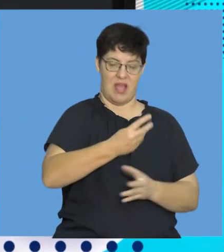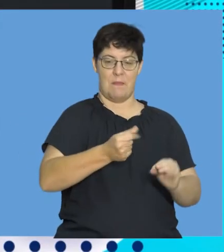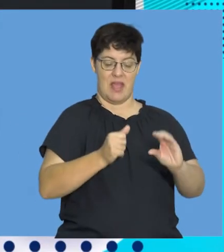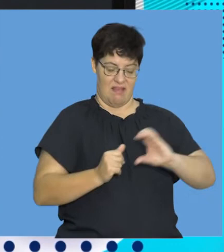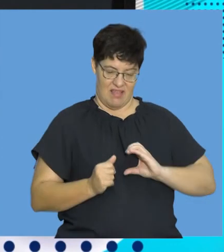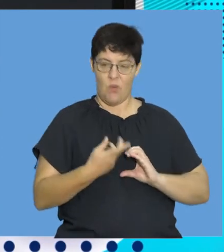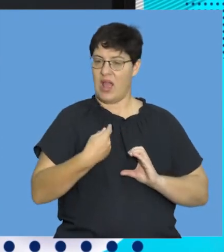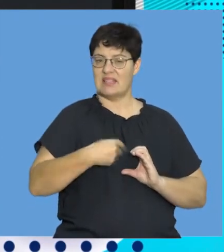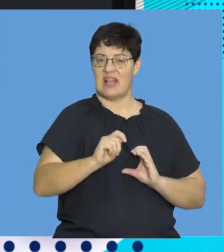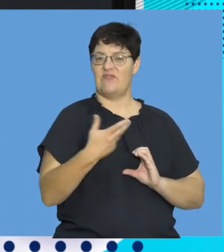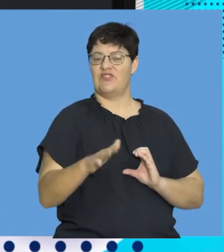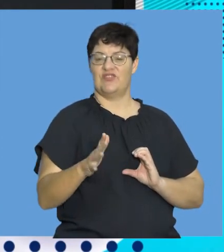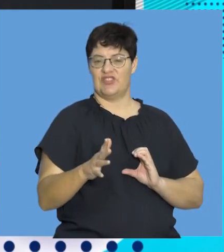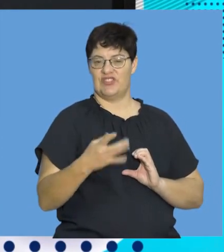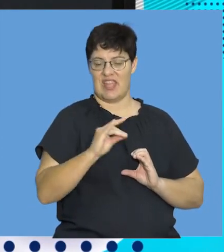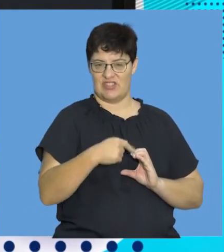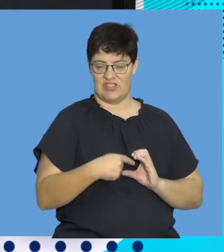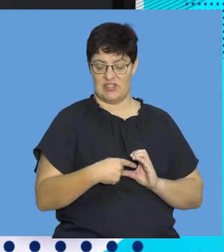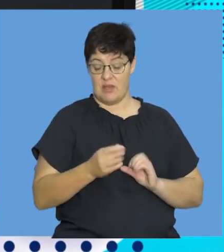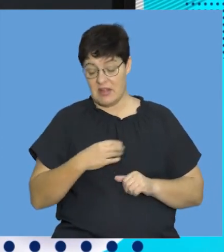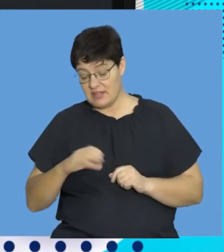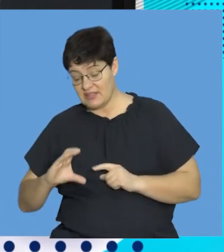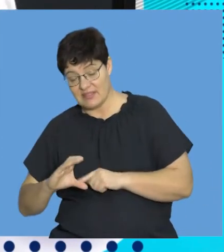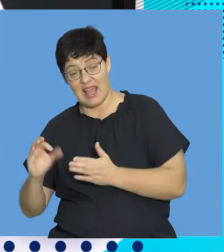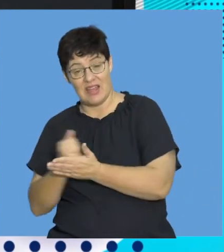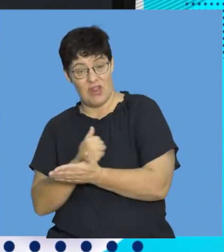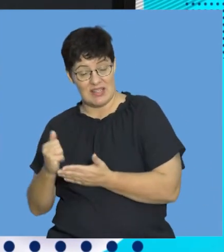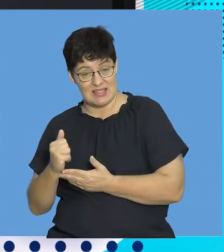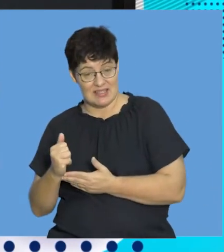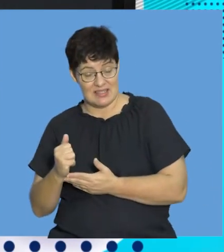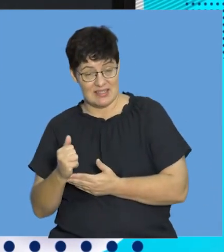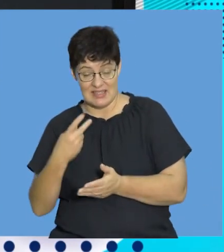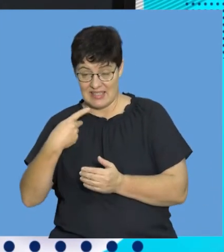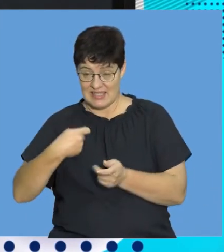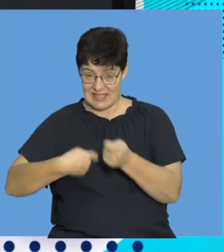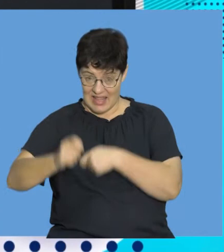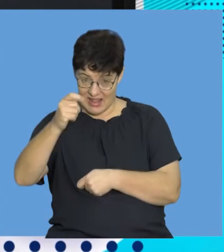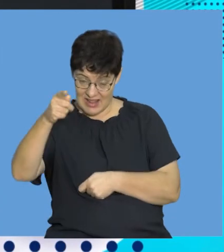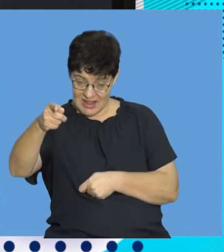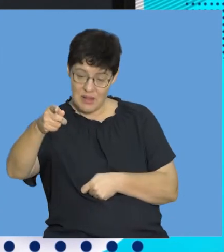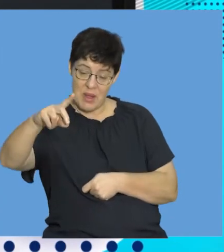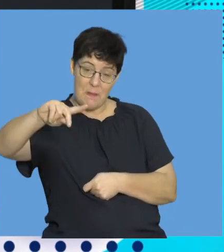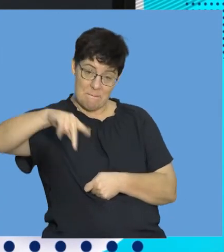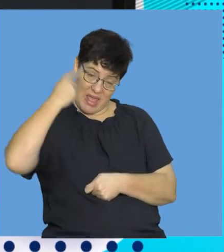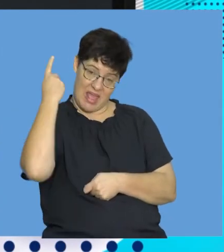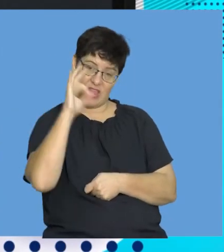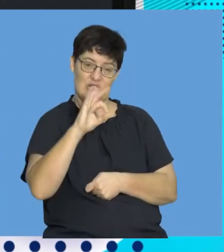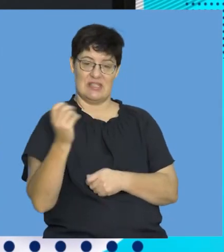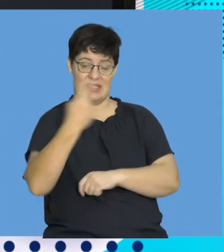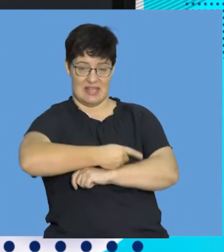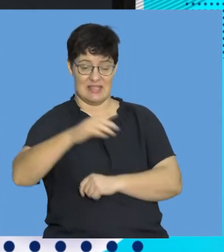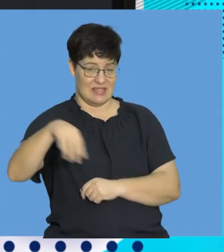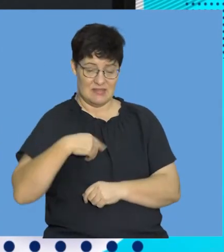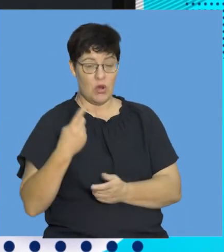cash. However, when it comes to the credit sales, this year, it's not a case of